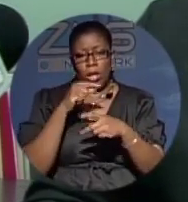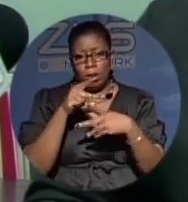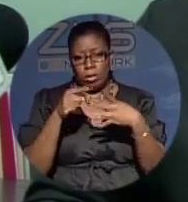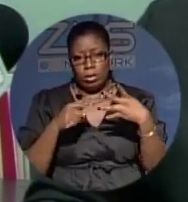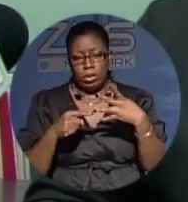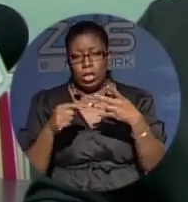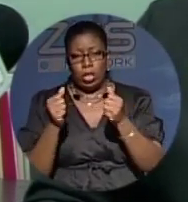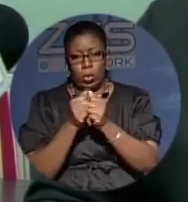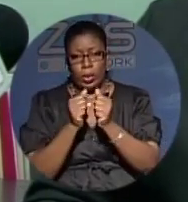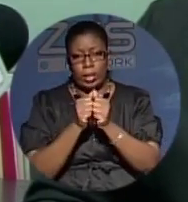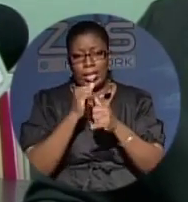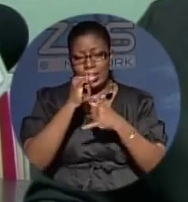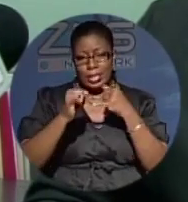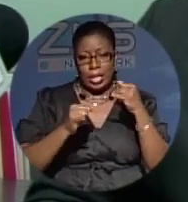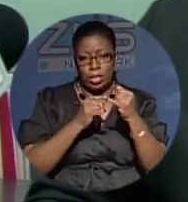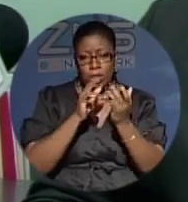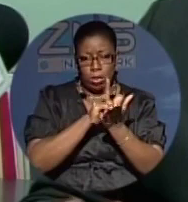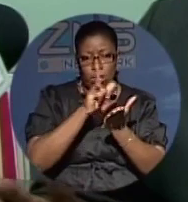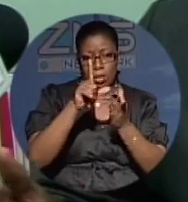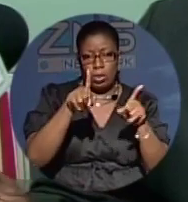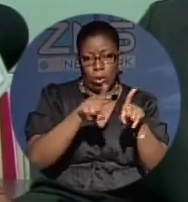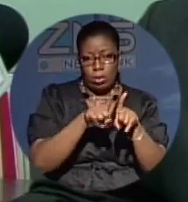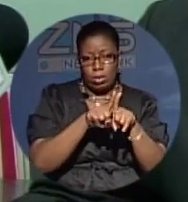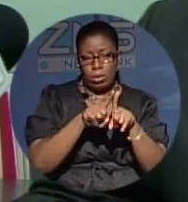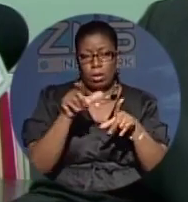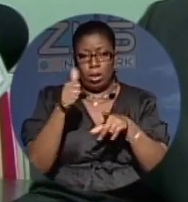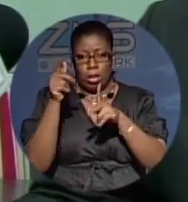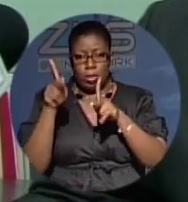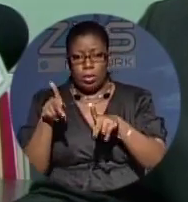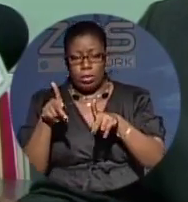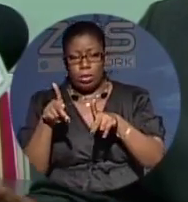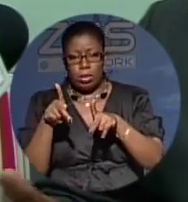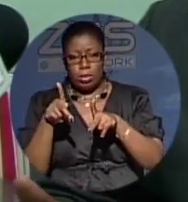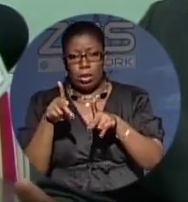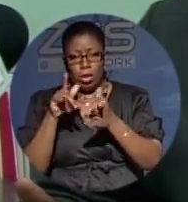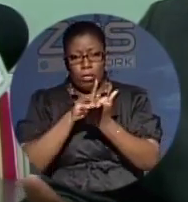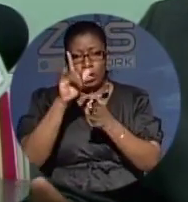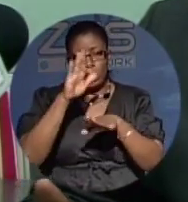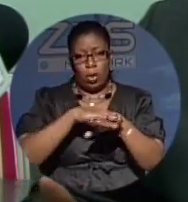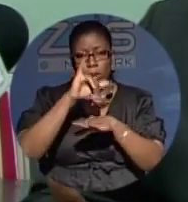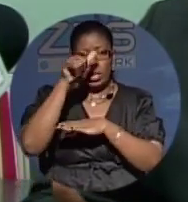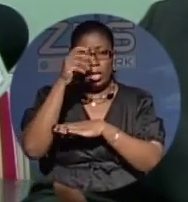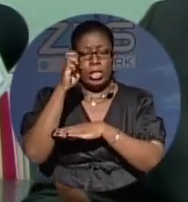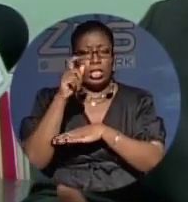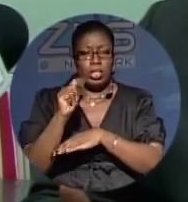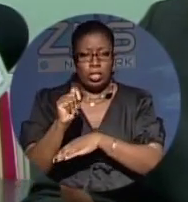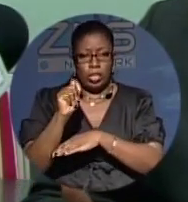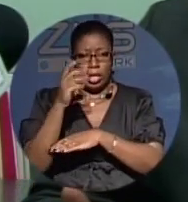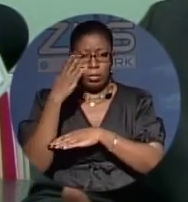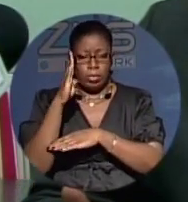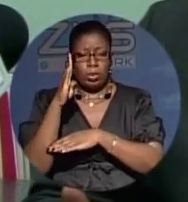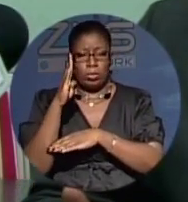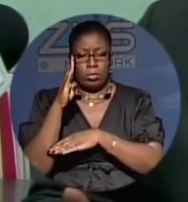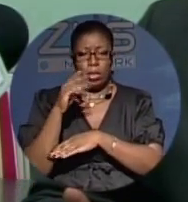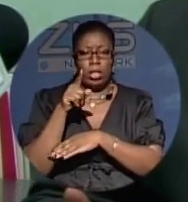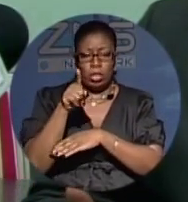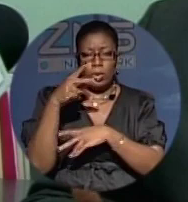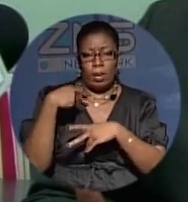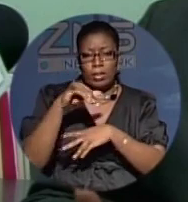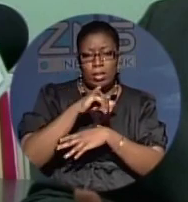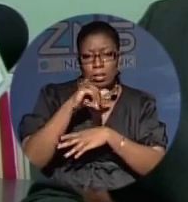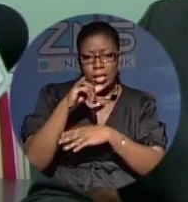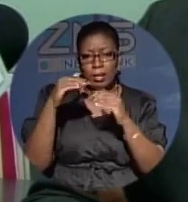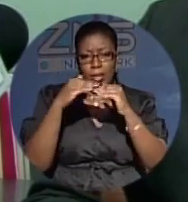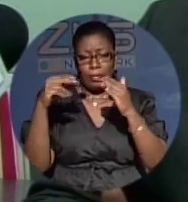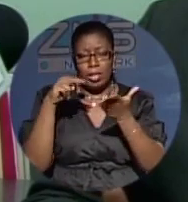carriers. Persons who have flown perhaps on a JetBlue, on other carriers, saying, you know what, you guys have the same level of standard, and as a